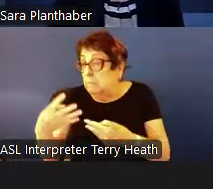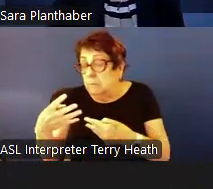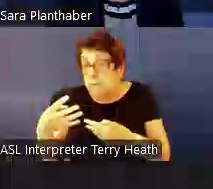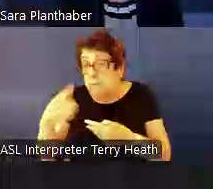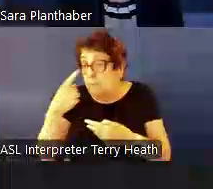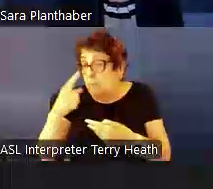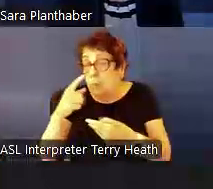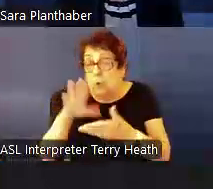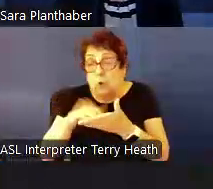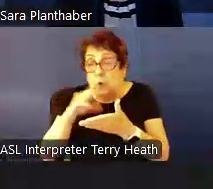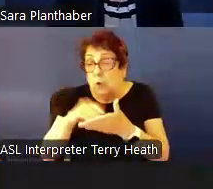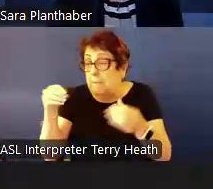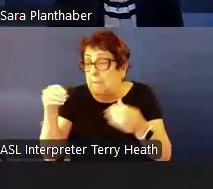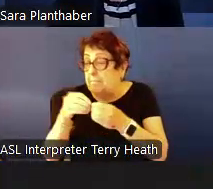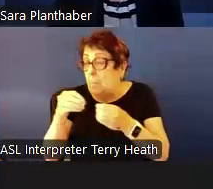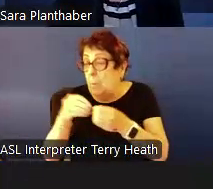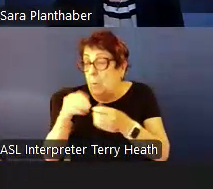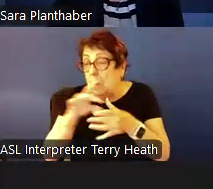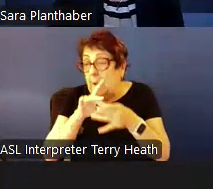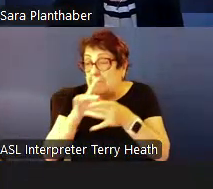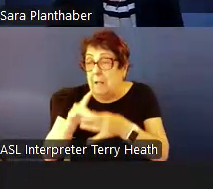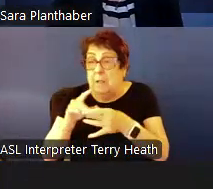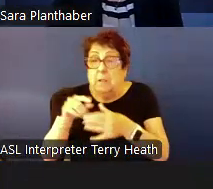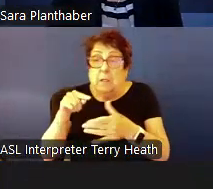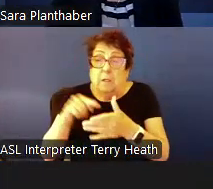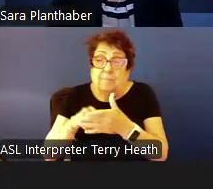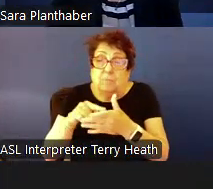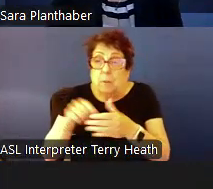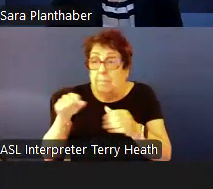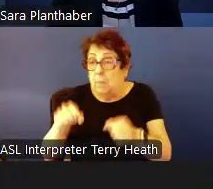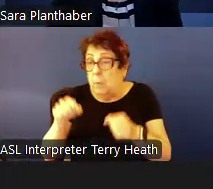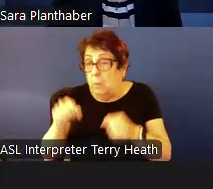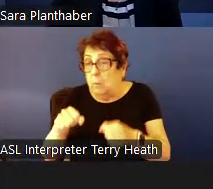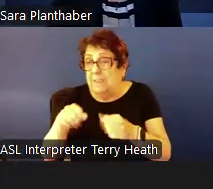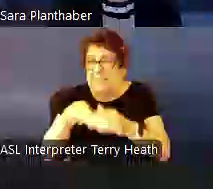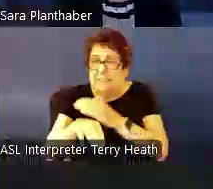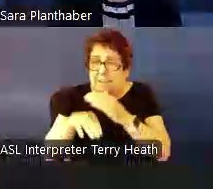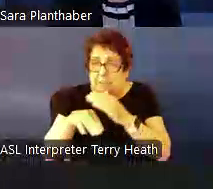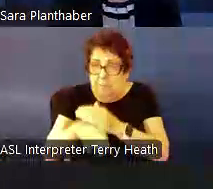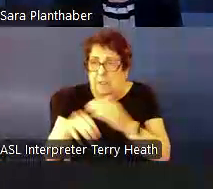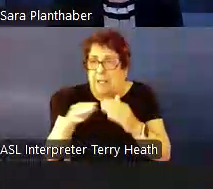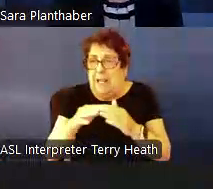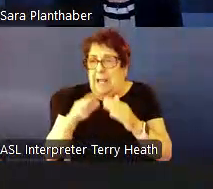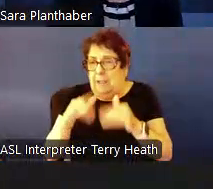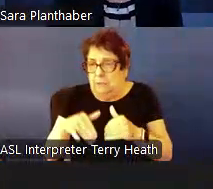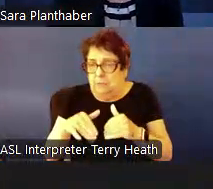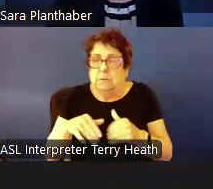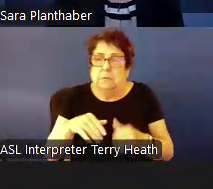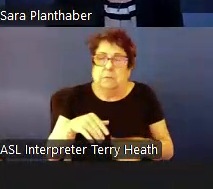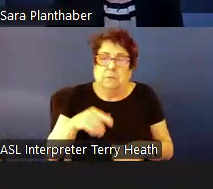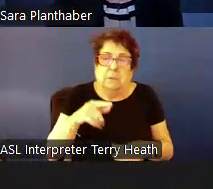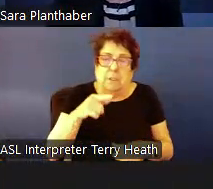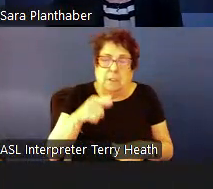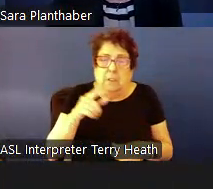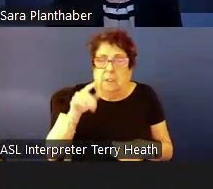about affordable, accessible housing. And the What's New page is a quick way to find upcoming webinars and more. Next